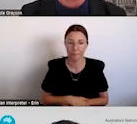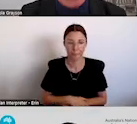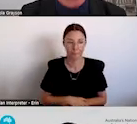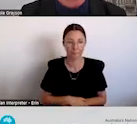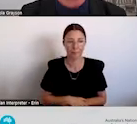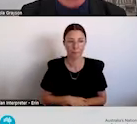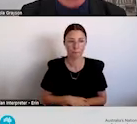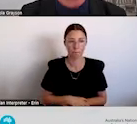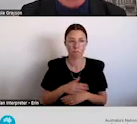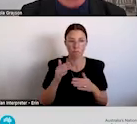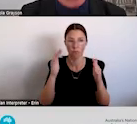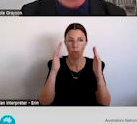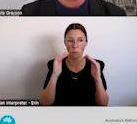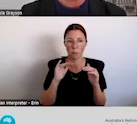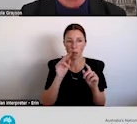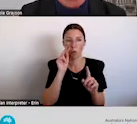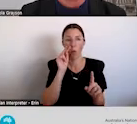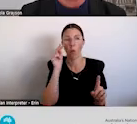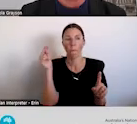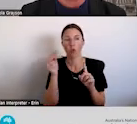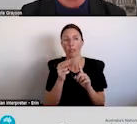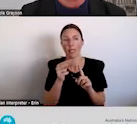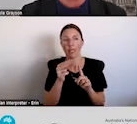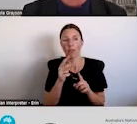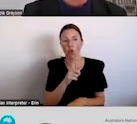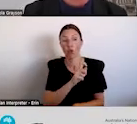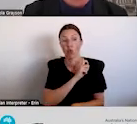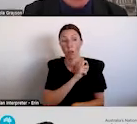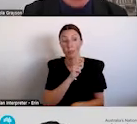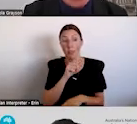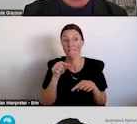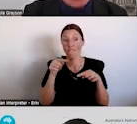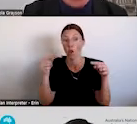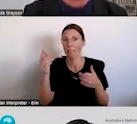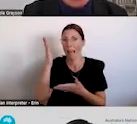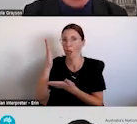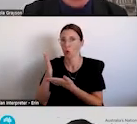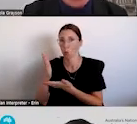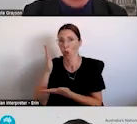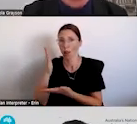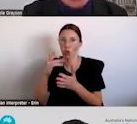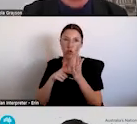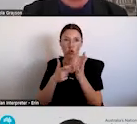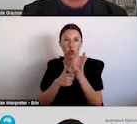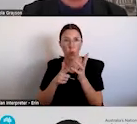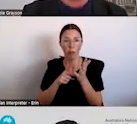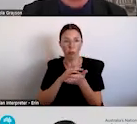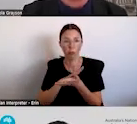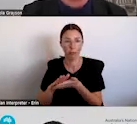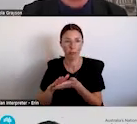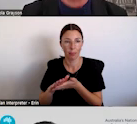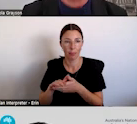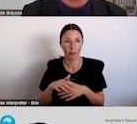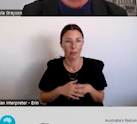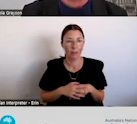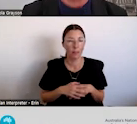And the next one is perceived risk, trust, and actual truth. So people use cryptographic tagging a lot. I can explain